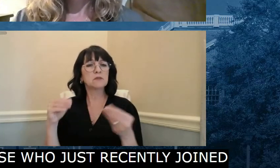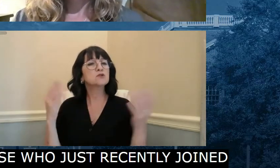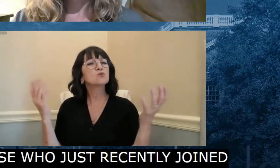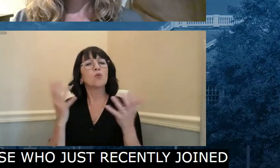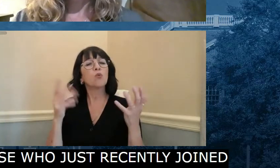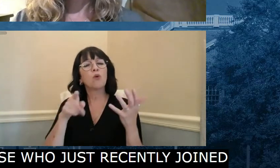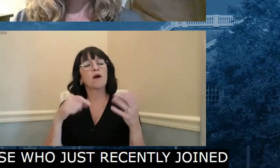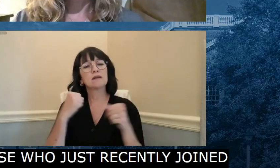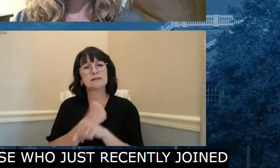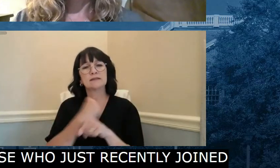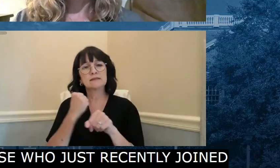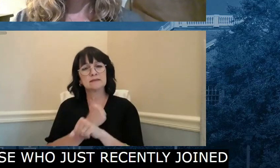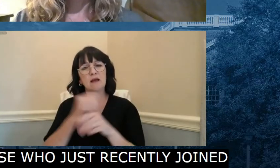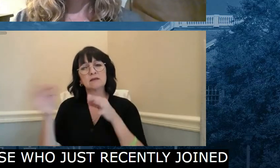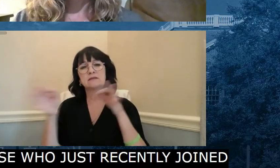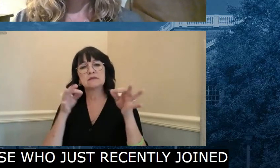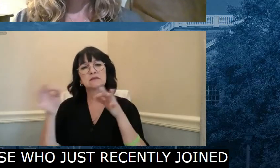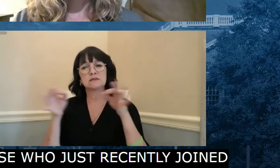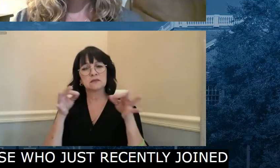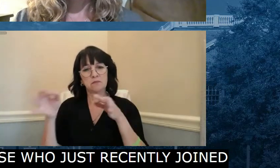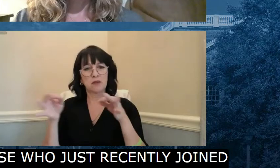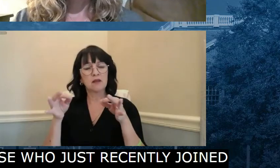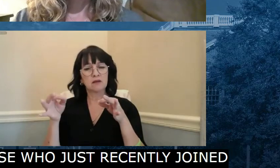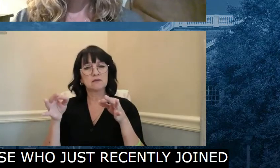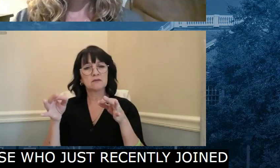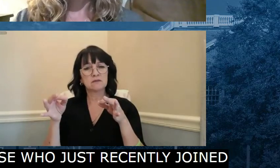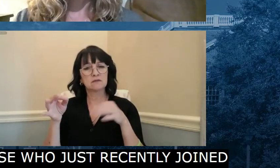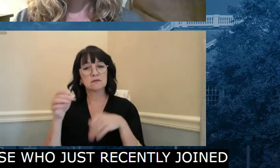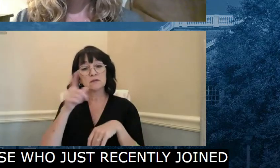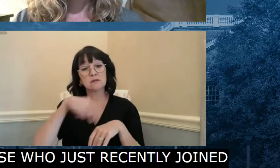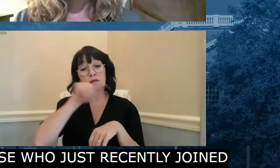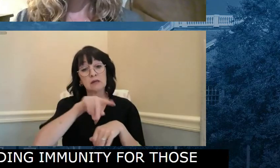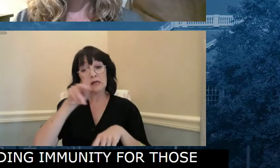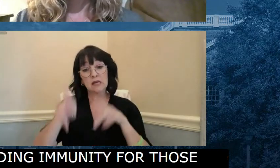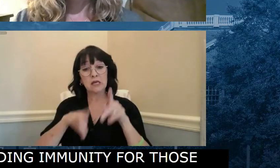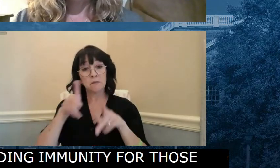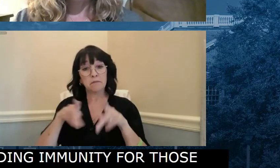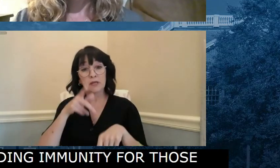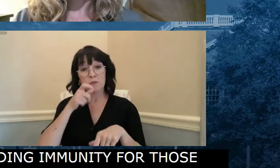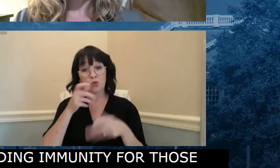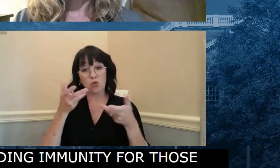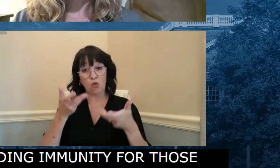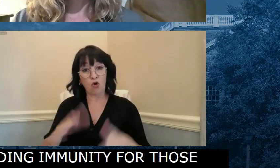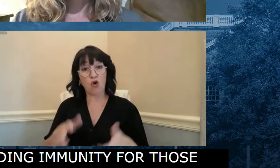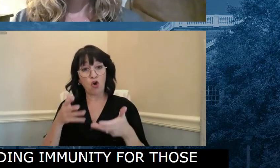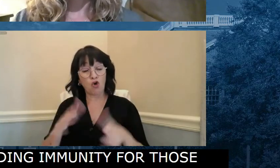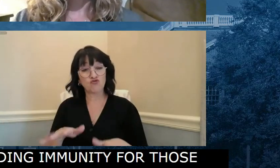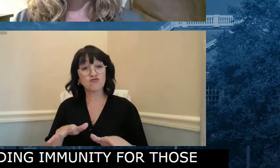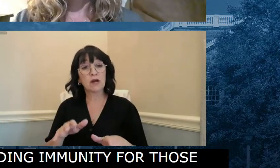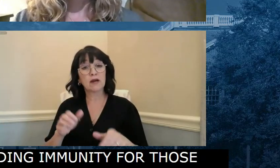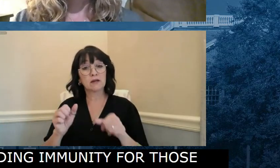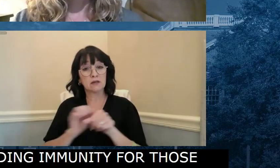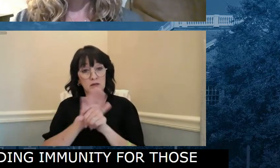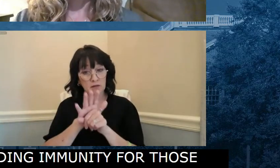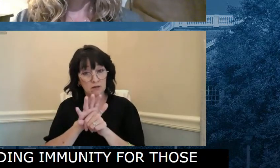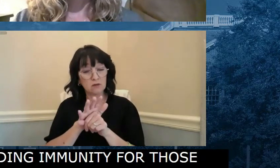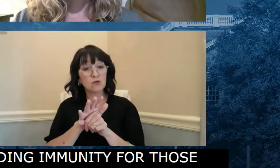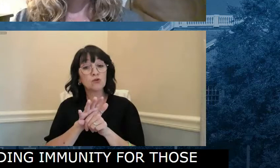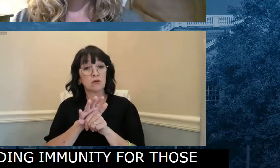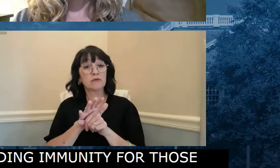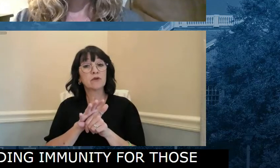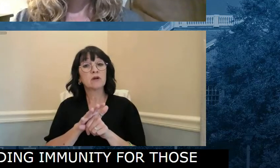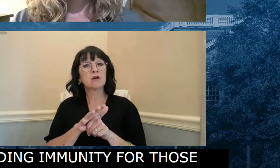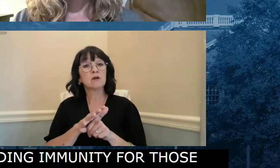say regarding immunity for those who were previously infected with COVID? Is there published proof that a vaccine provides significant